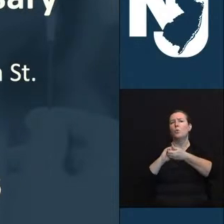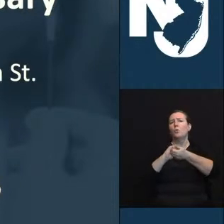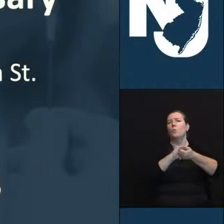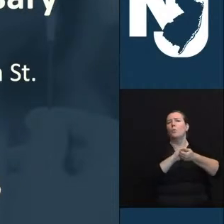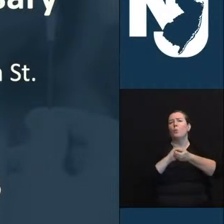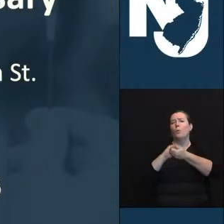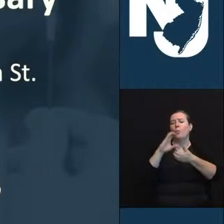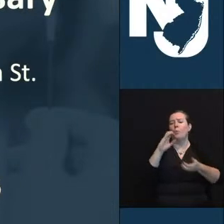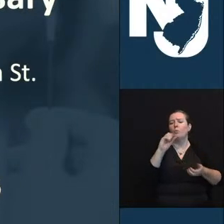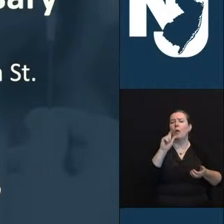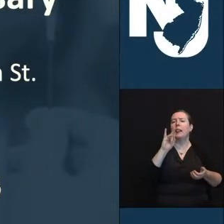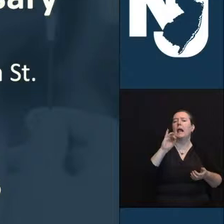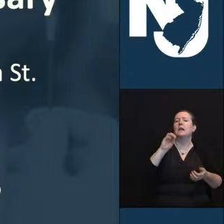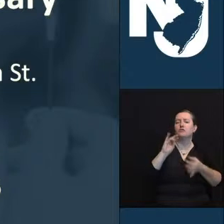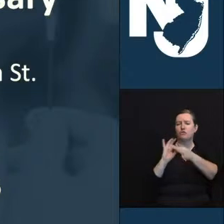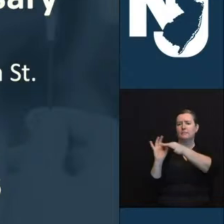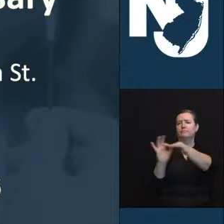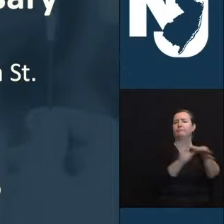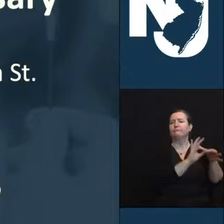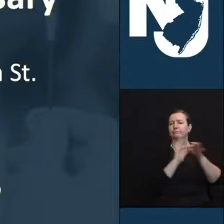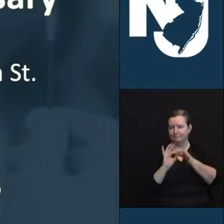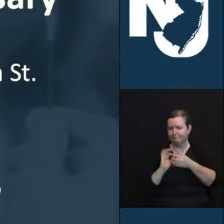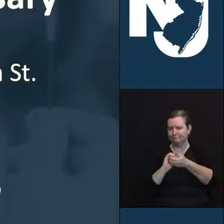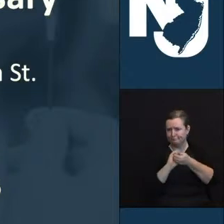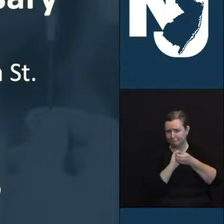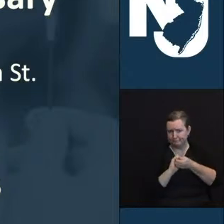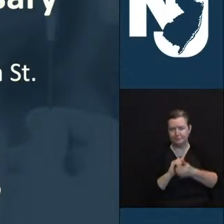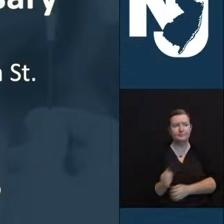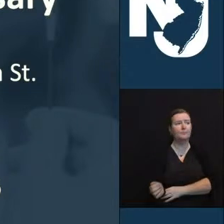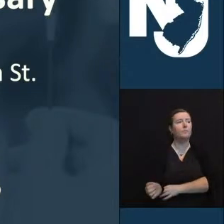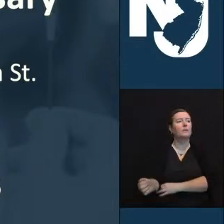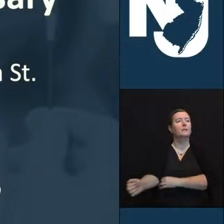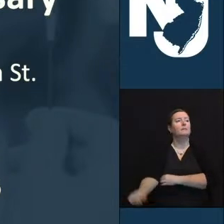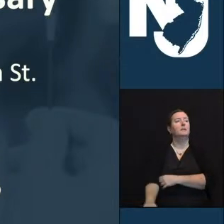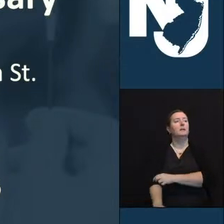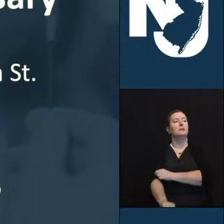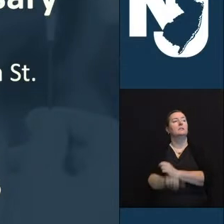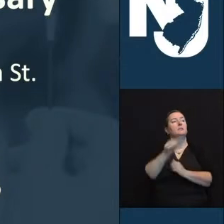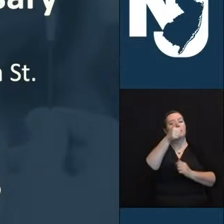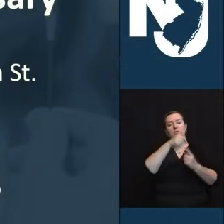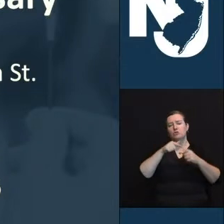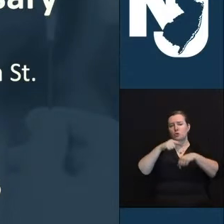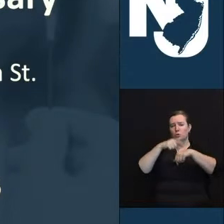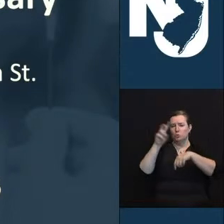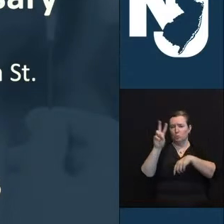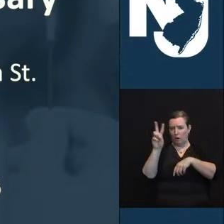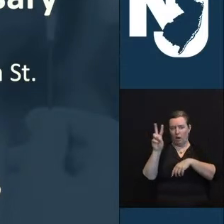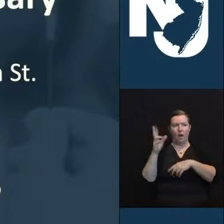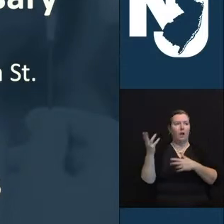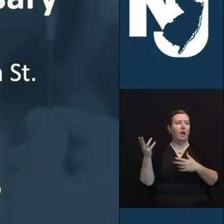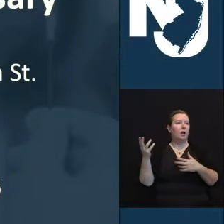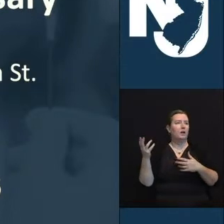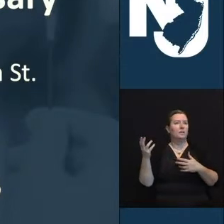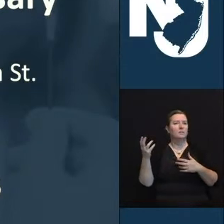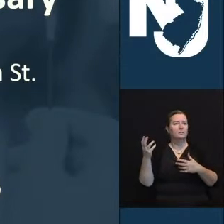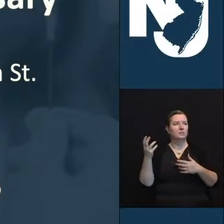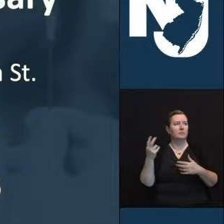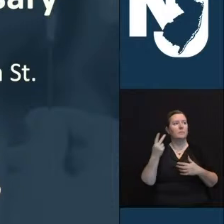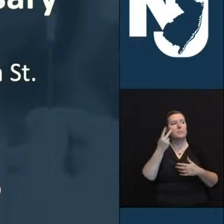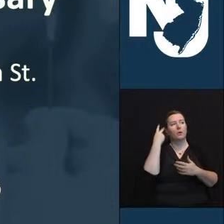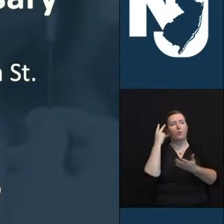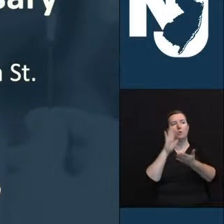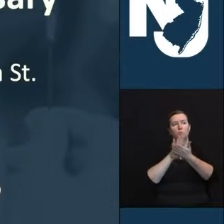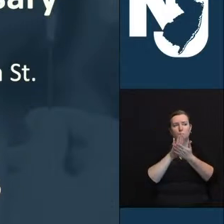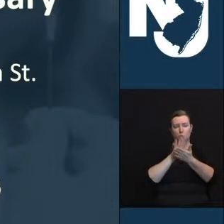available. First place, 10 a.m. to 2 p.m. every Monday at the Veterans Memorial School at 800 North